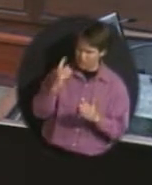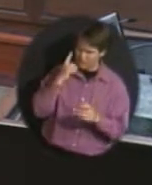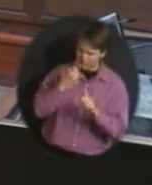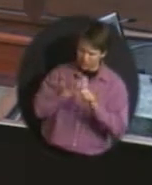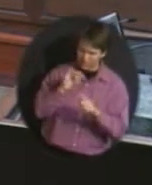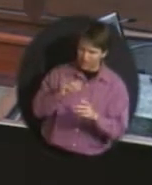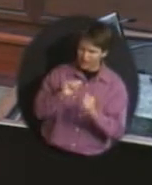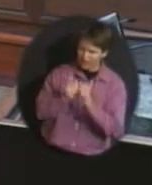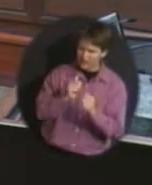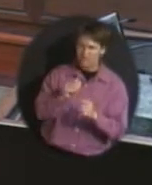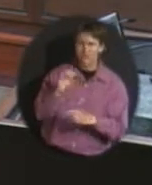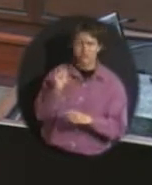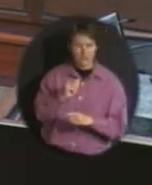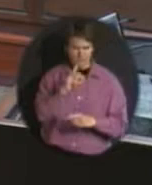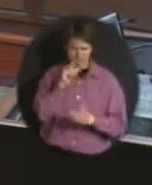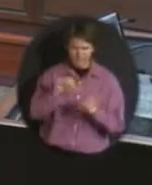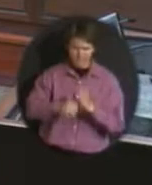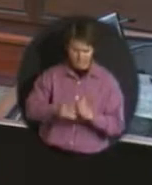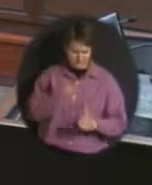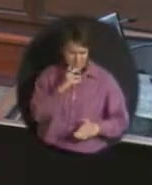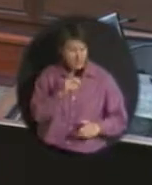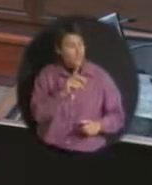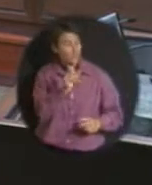pretty impressive,